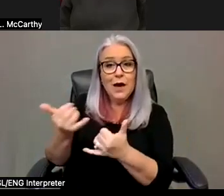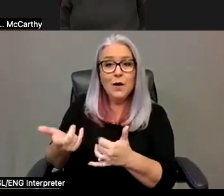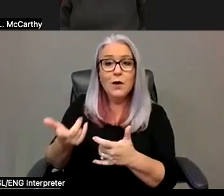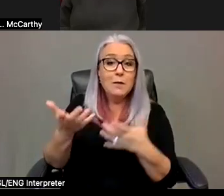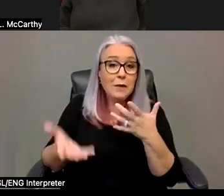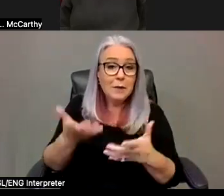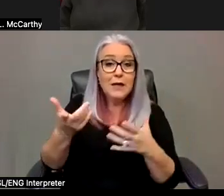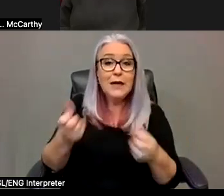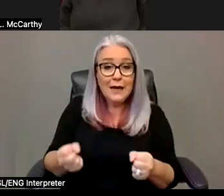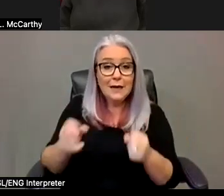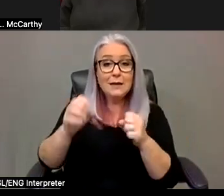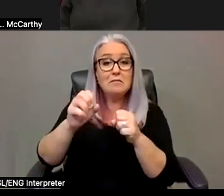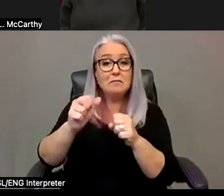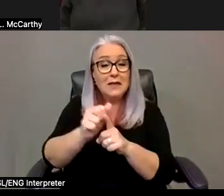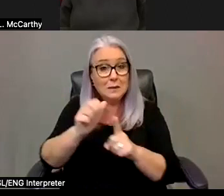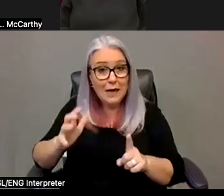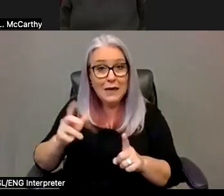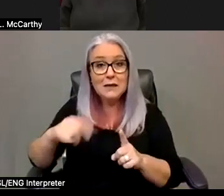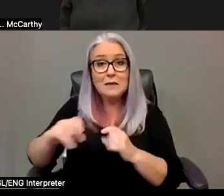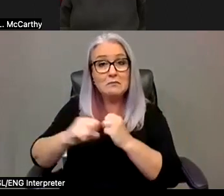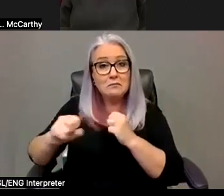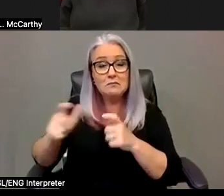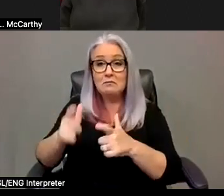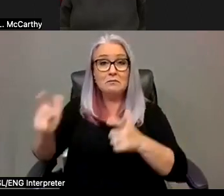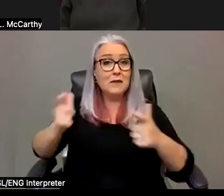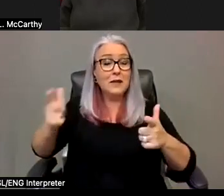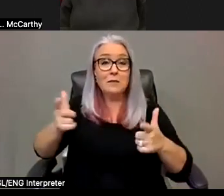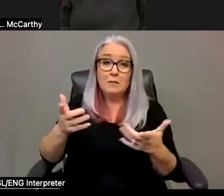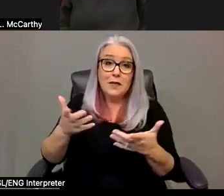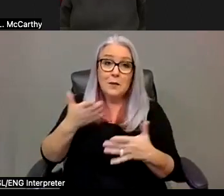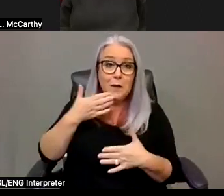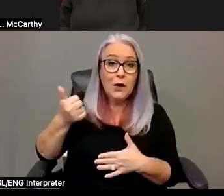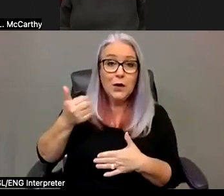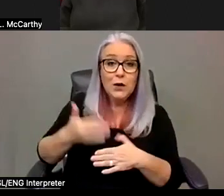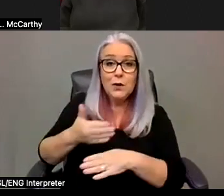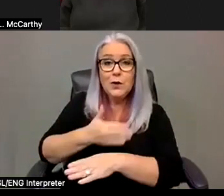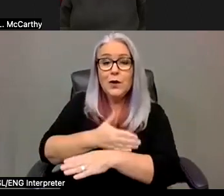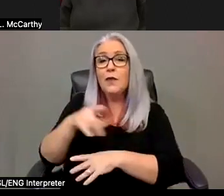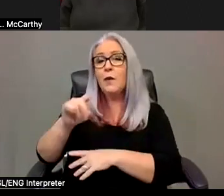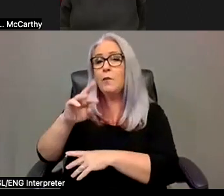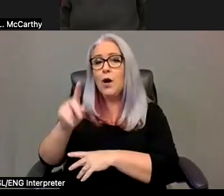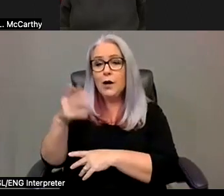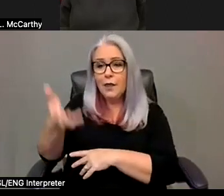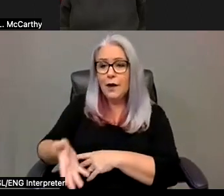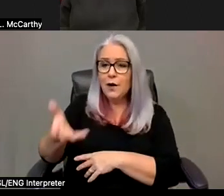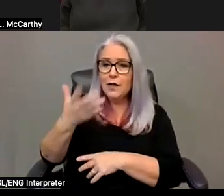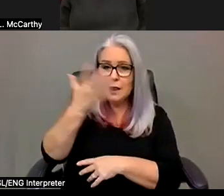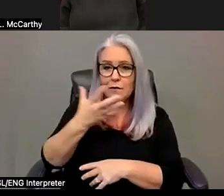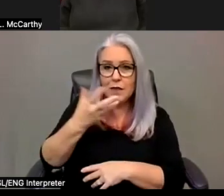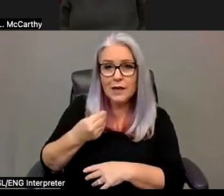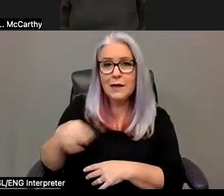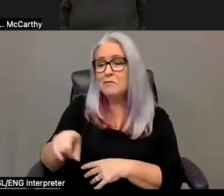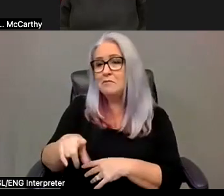expanded so that, it gets even better. The park down there is lovely.